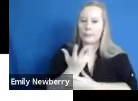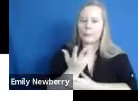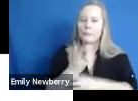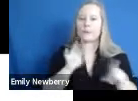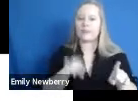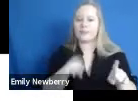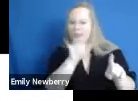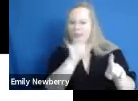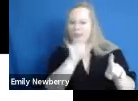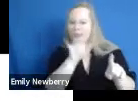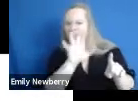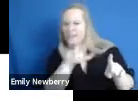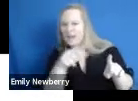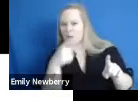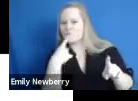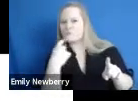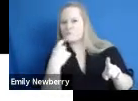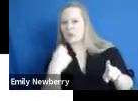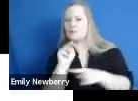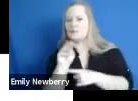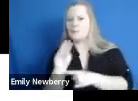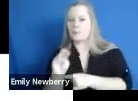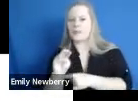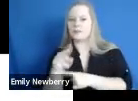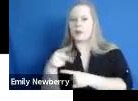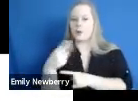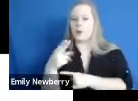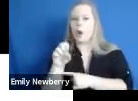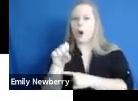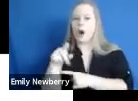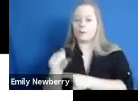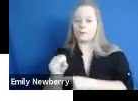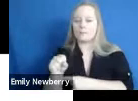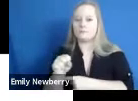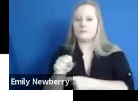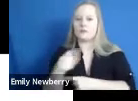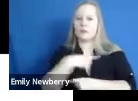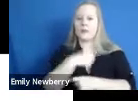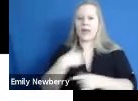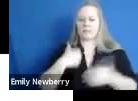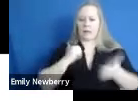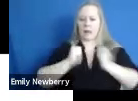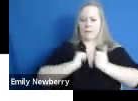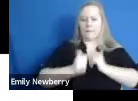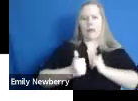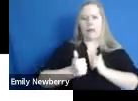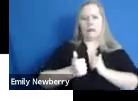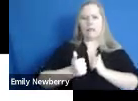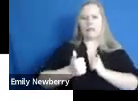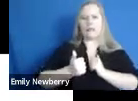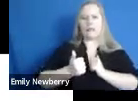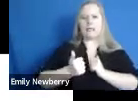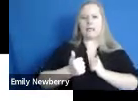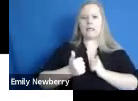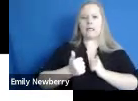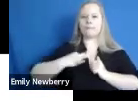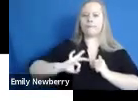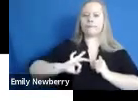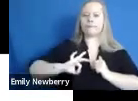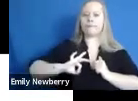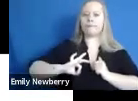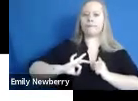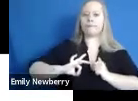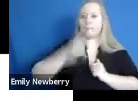New Mexico hops, for instance. Is there some kind of competitive advantage that New Mexico growers can use native